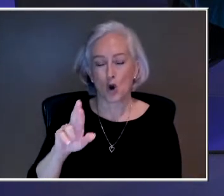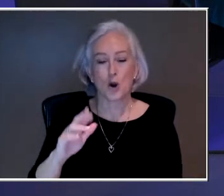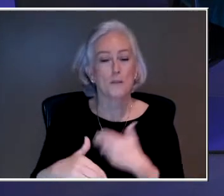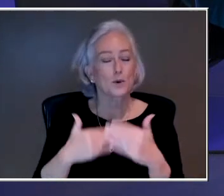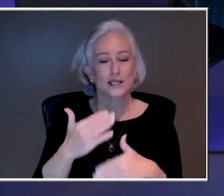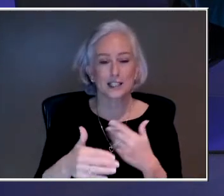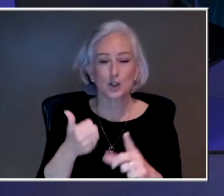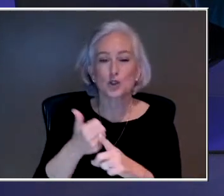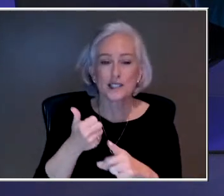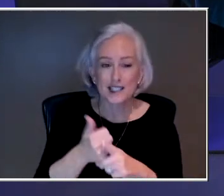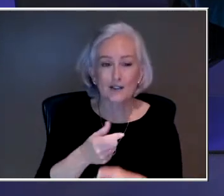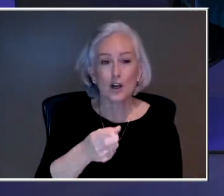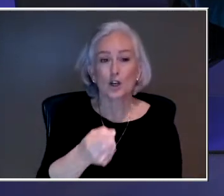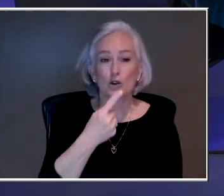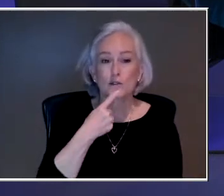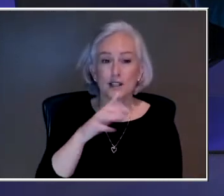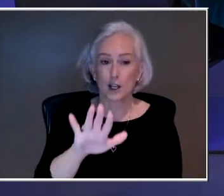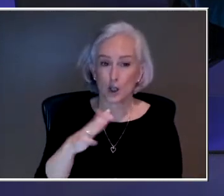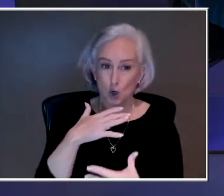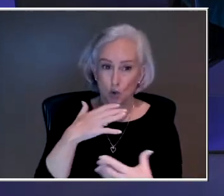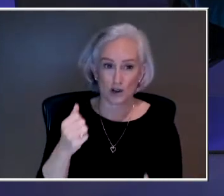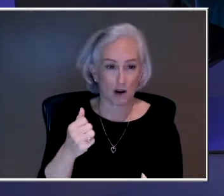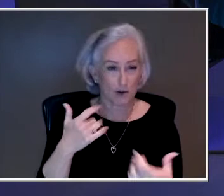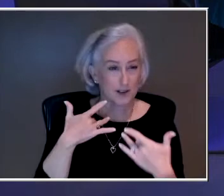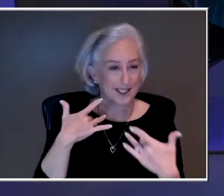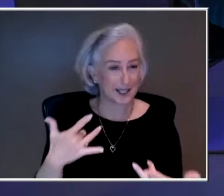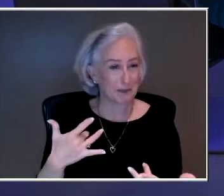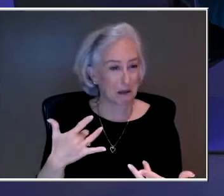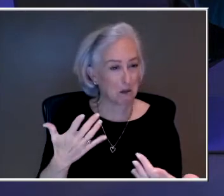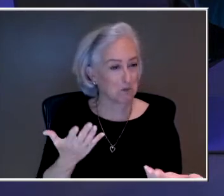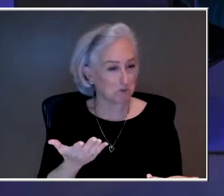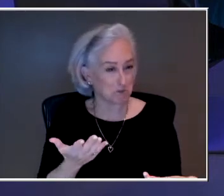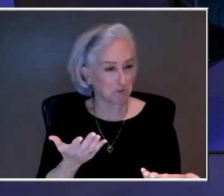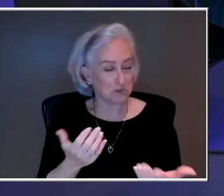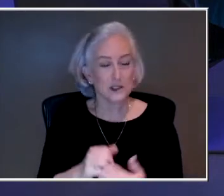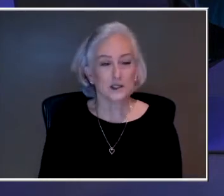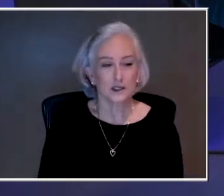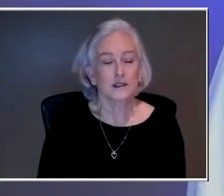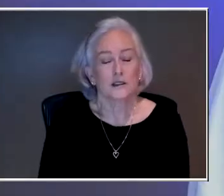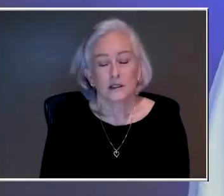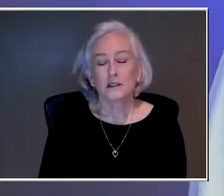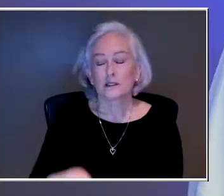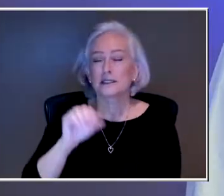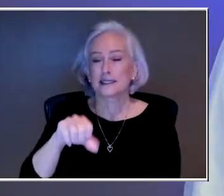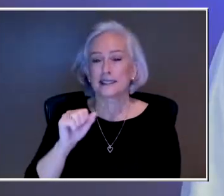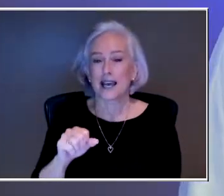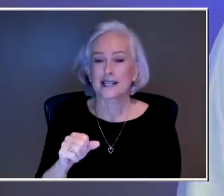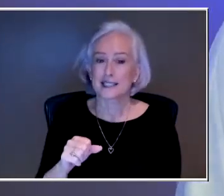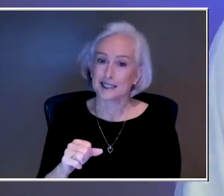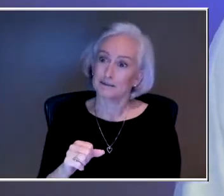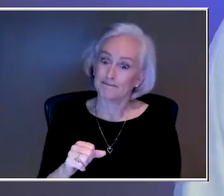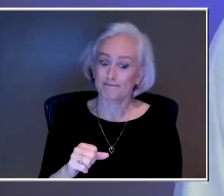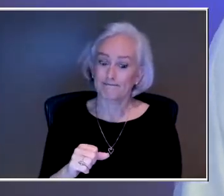your recovery. Is that pretty typical, Dr. Butterworth, Dr. Kilgore? Yeah, it's a big operation, yeah, you know, in terms